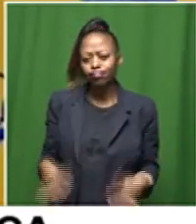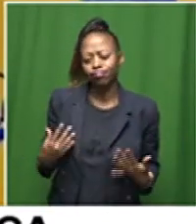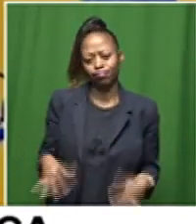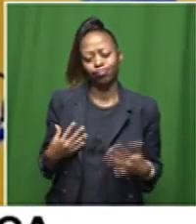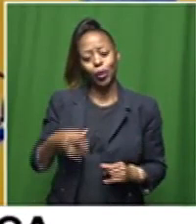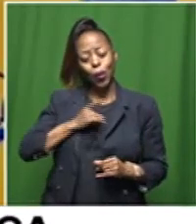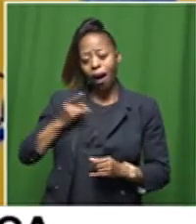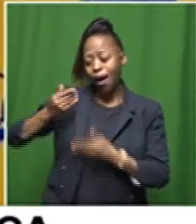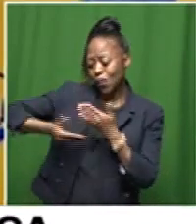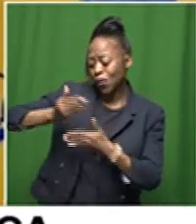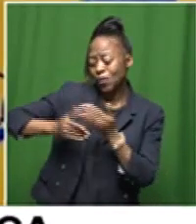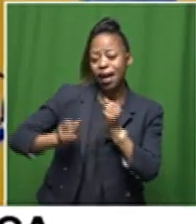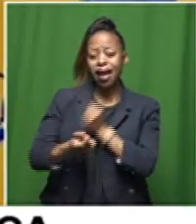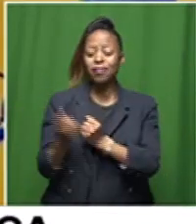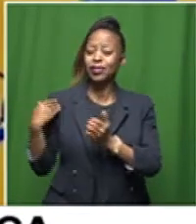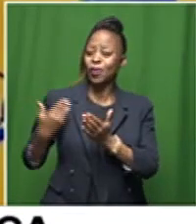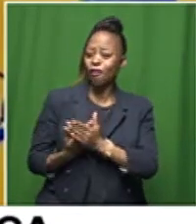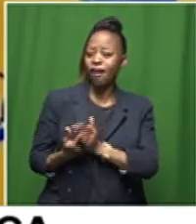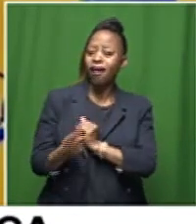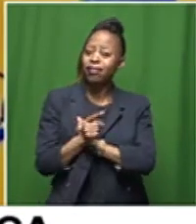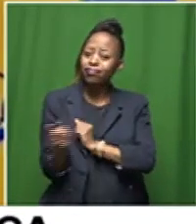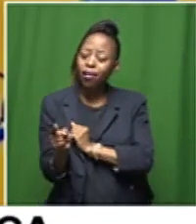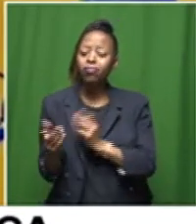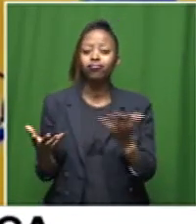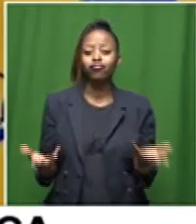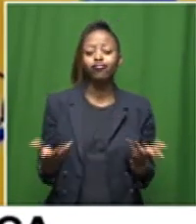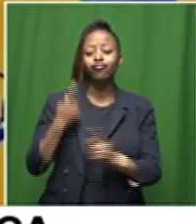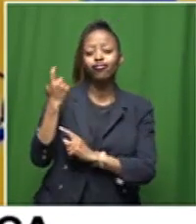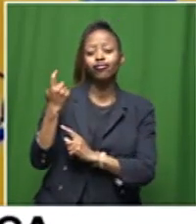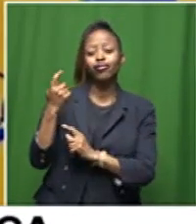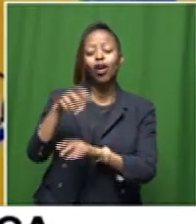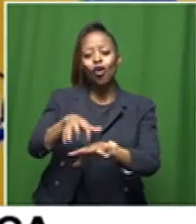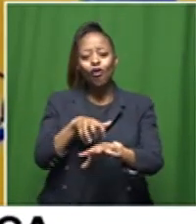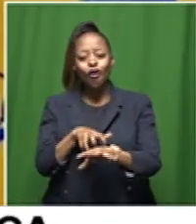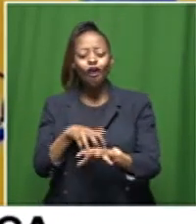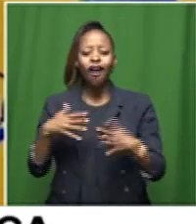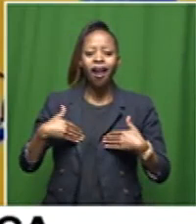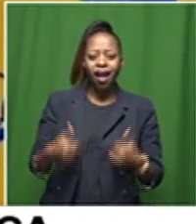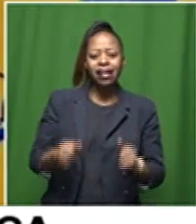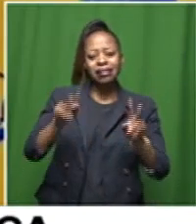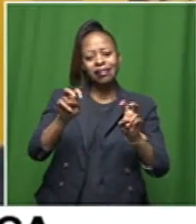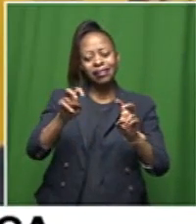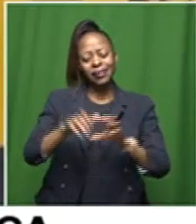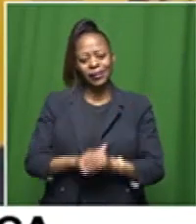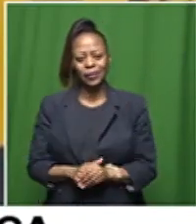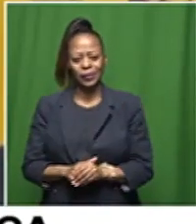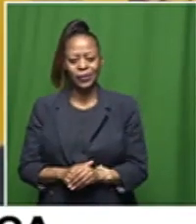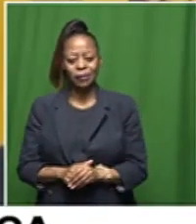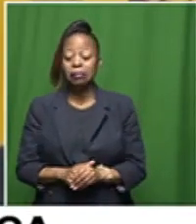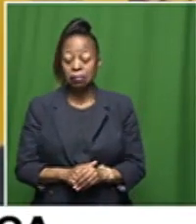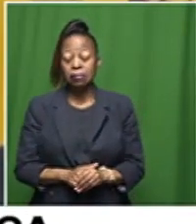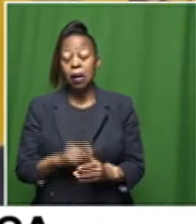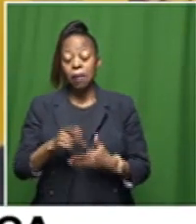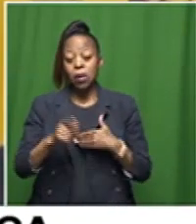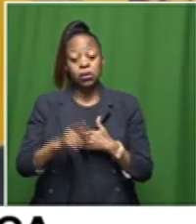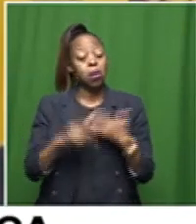the progress that has been made by this current Rural Health Matters project. I think the program is highly